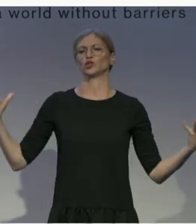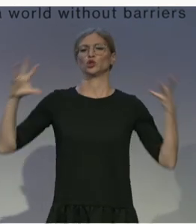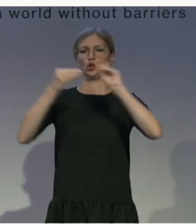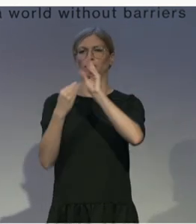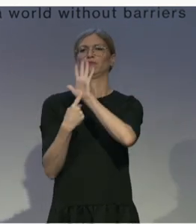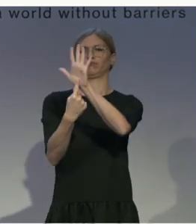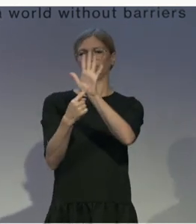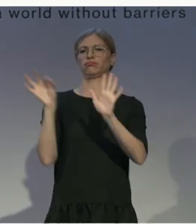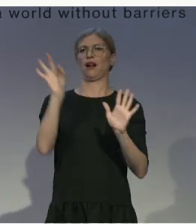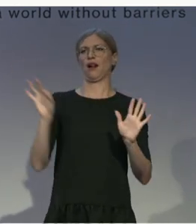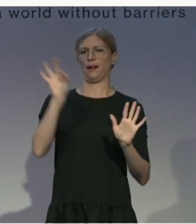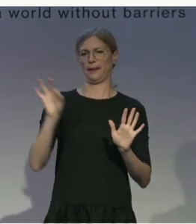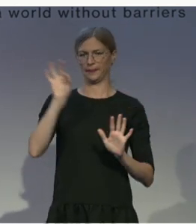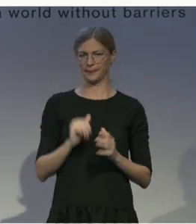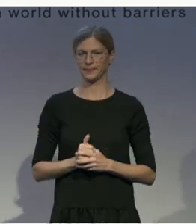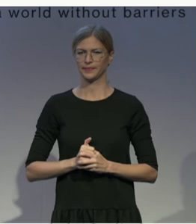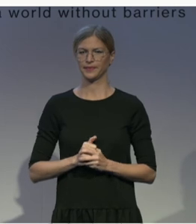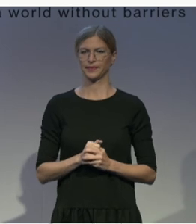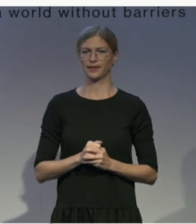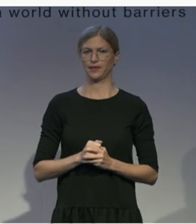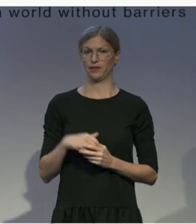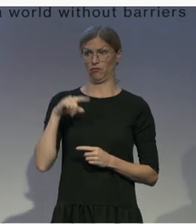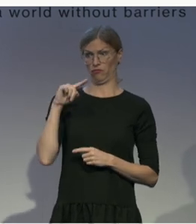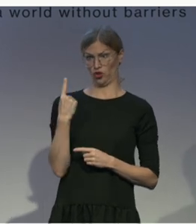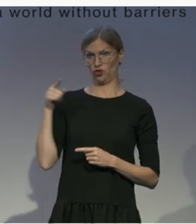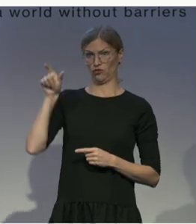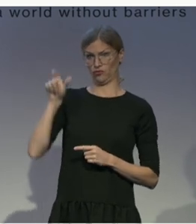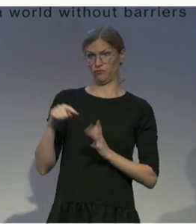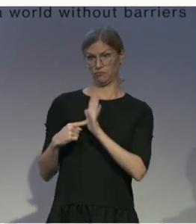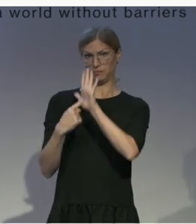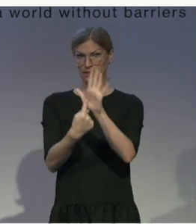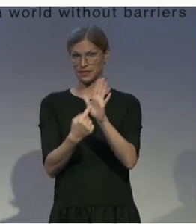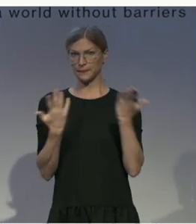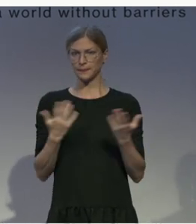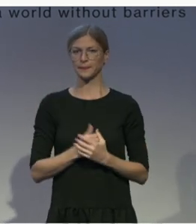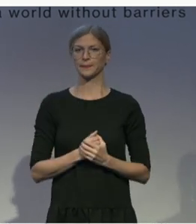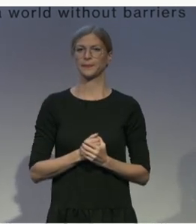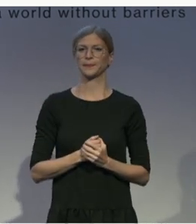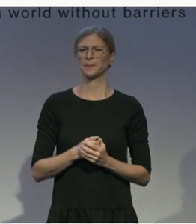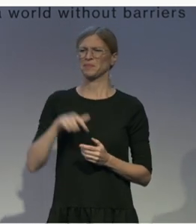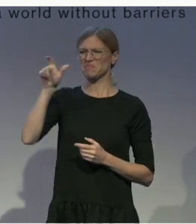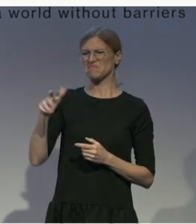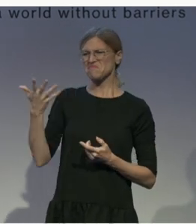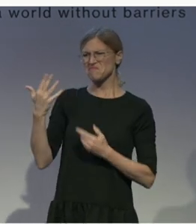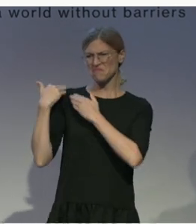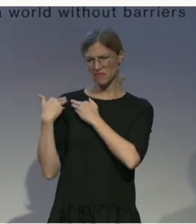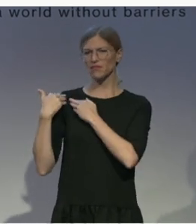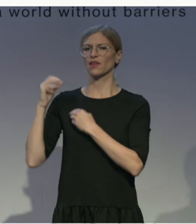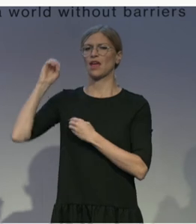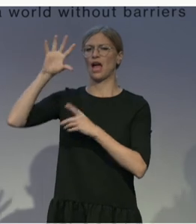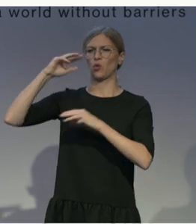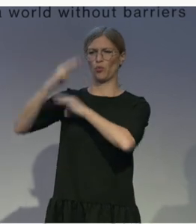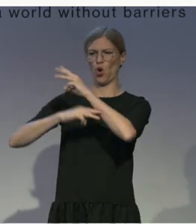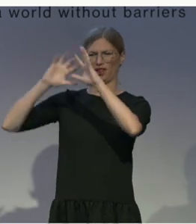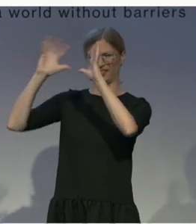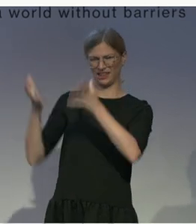And so the first presentation would be from Light of the World, and Mr. David